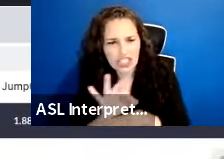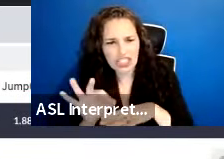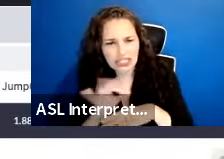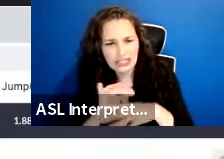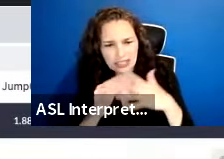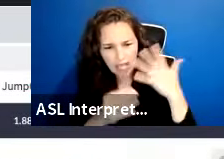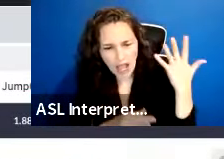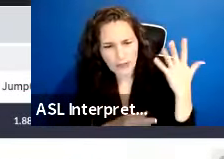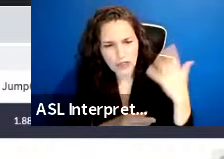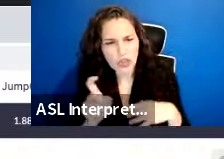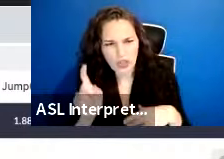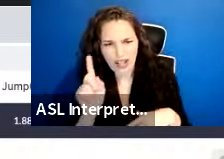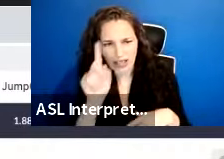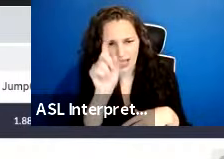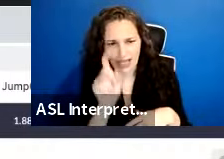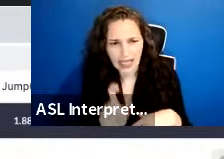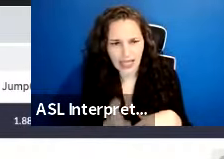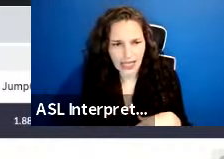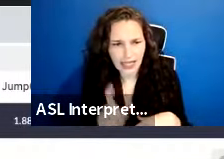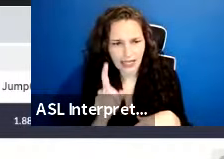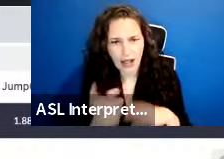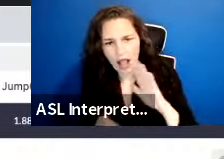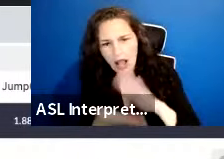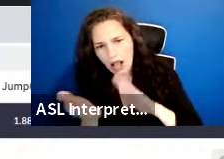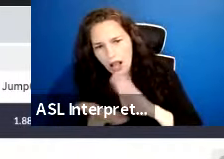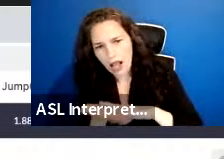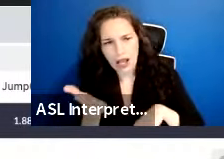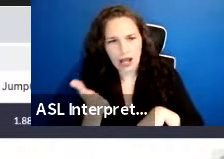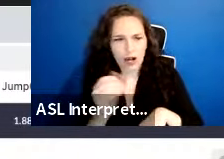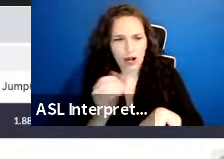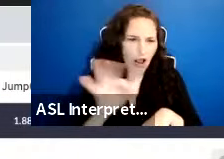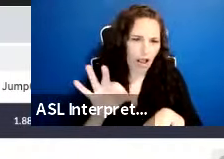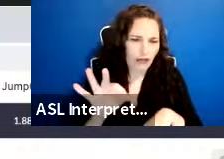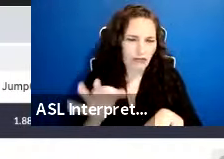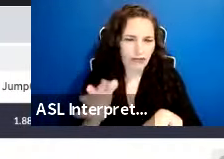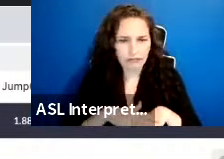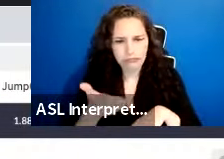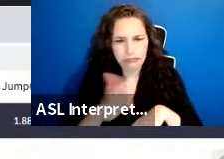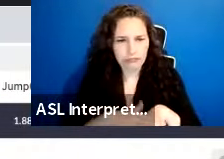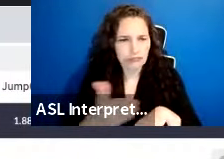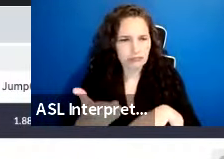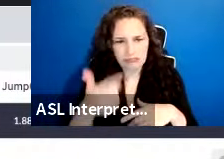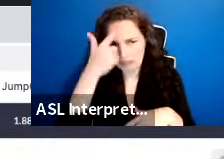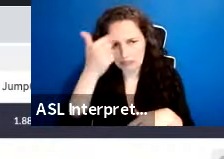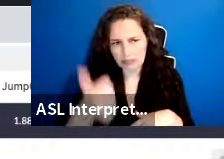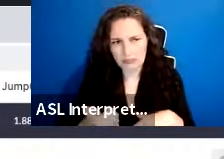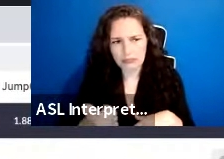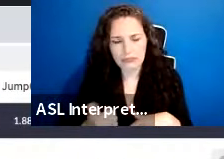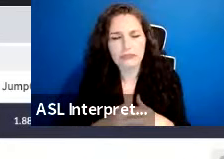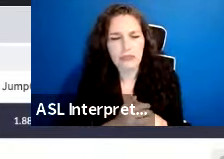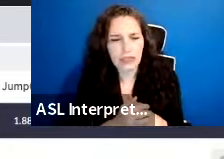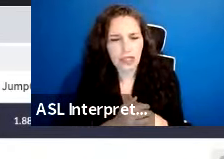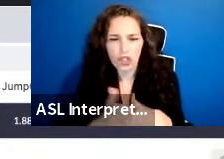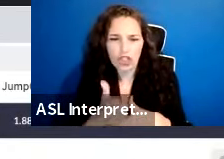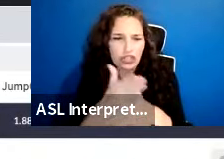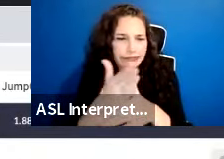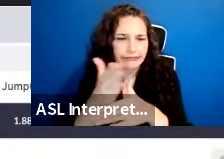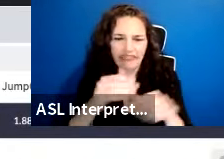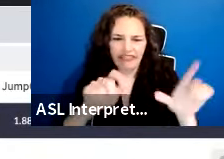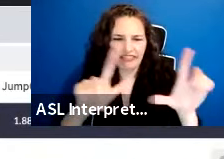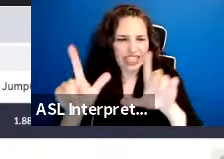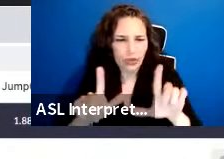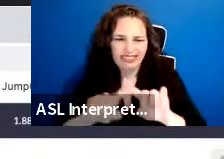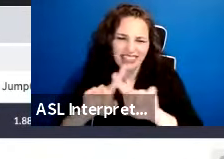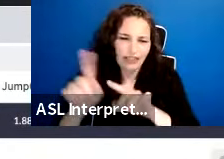options you can click on to turn them on or turn them off, whether participants can share their video, and basically all